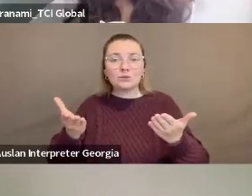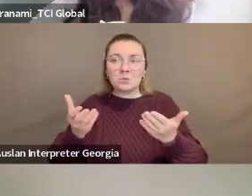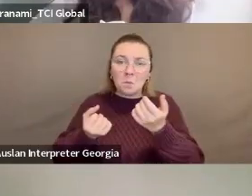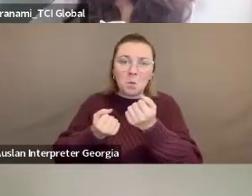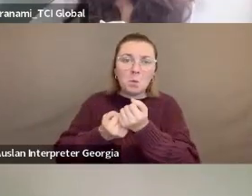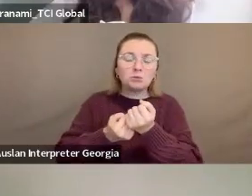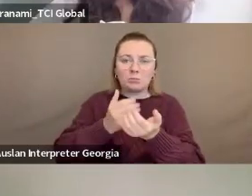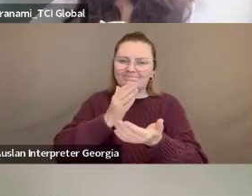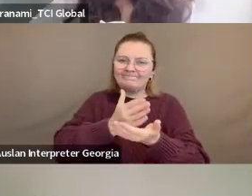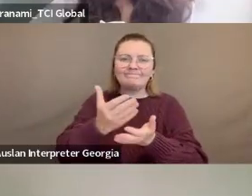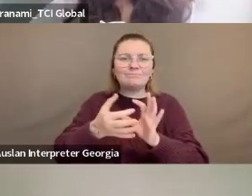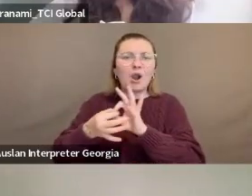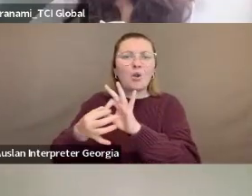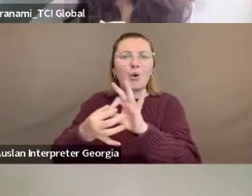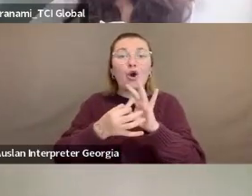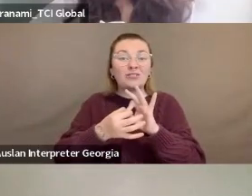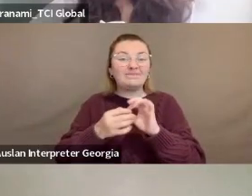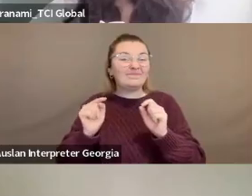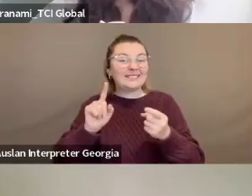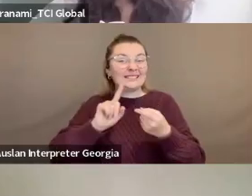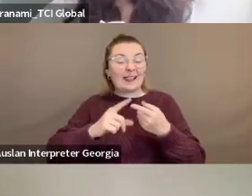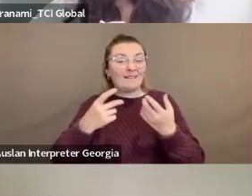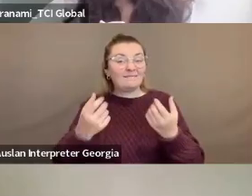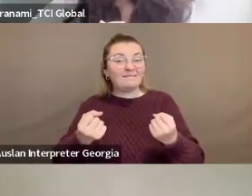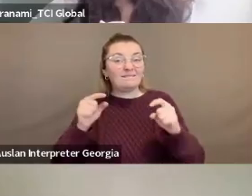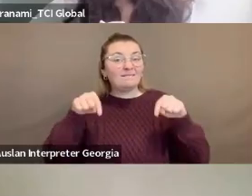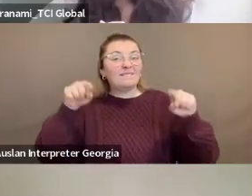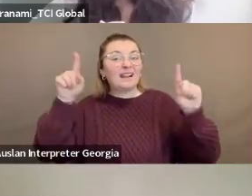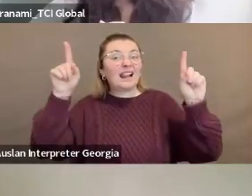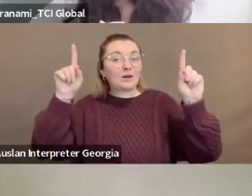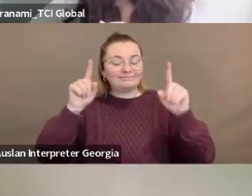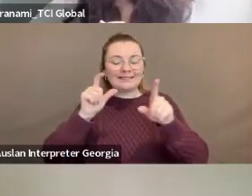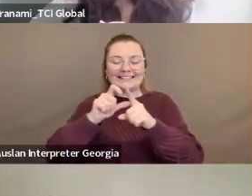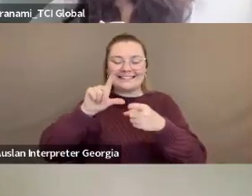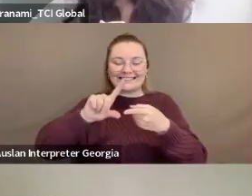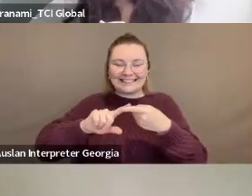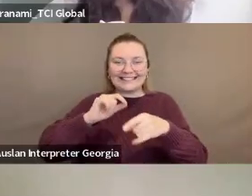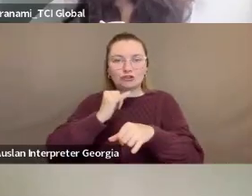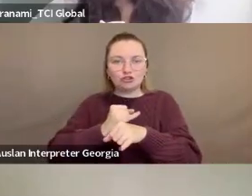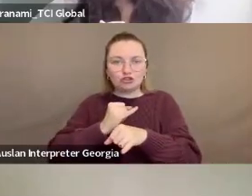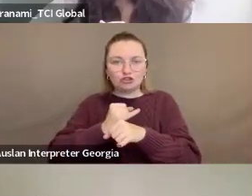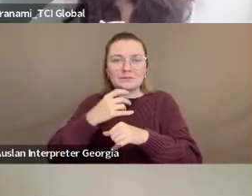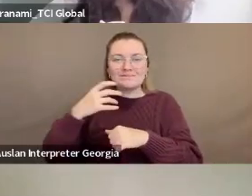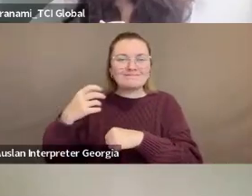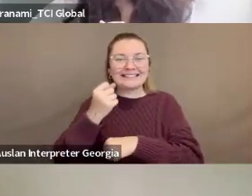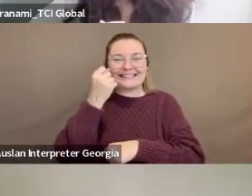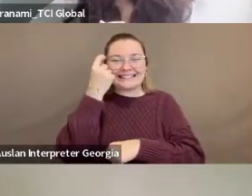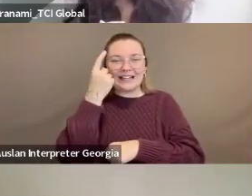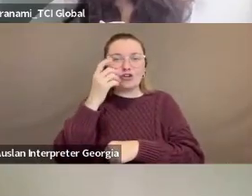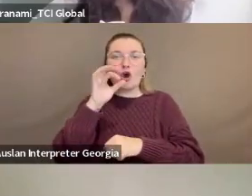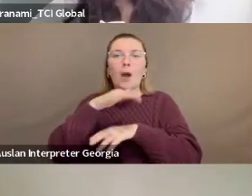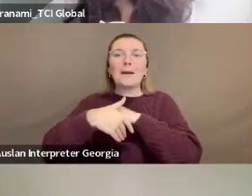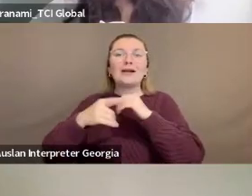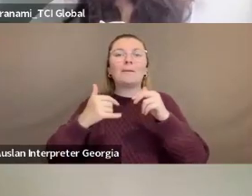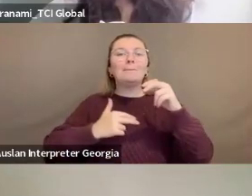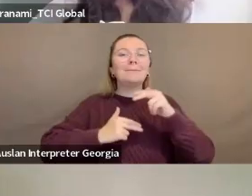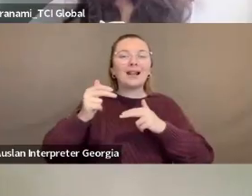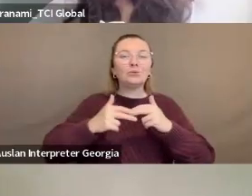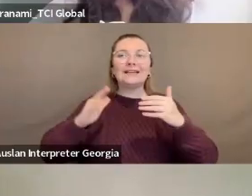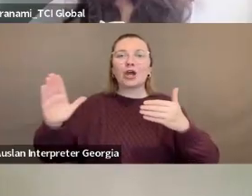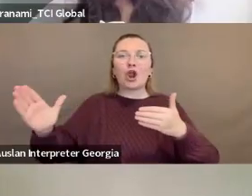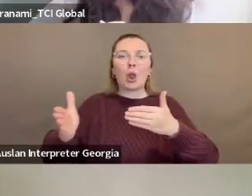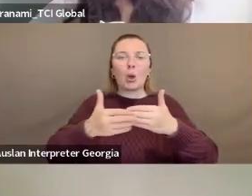belonging. That is why deinstitutionalisation must be understood as more than closing buildings. It is